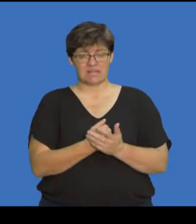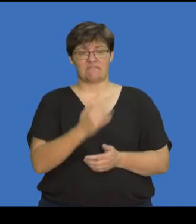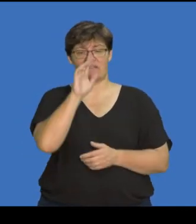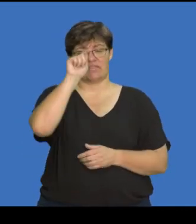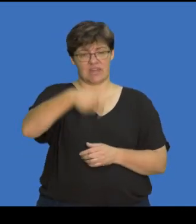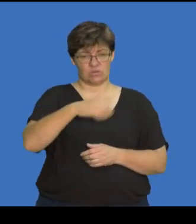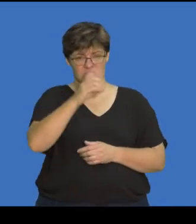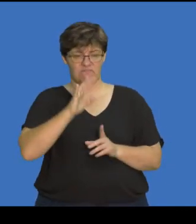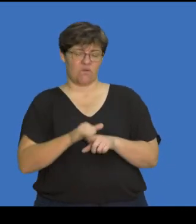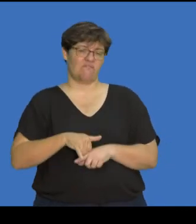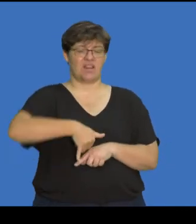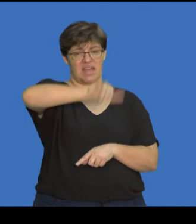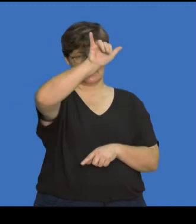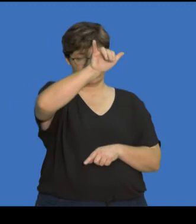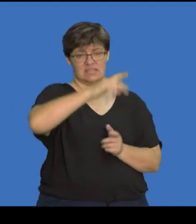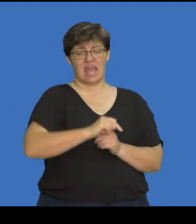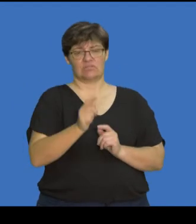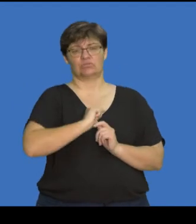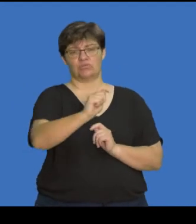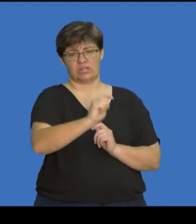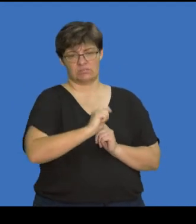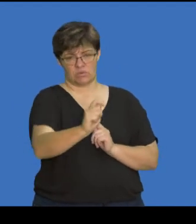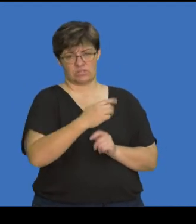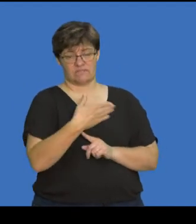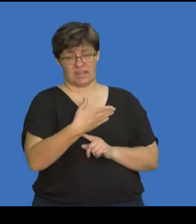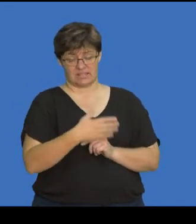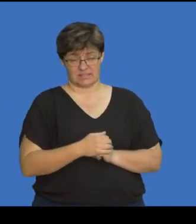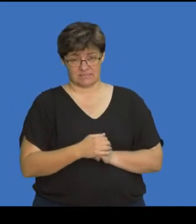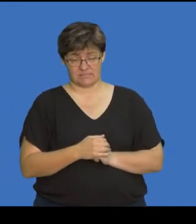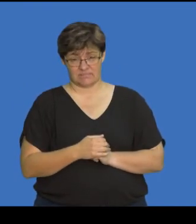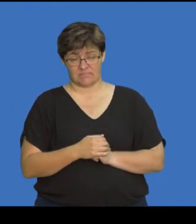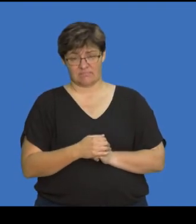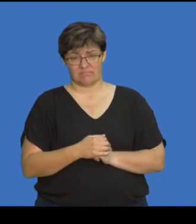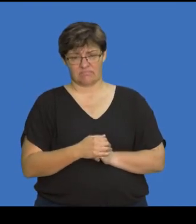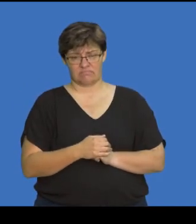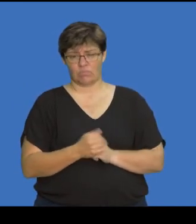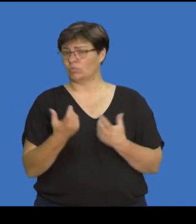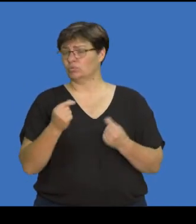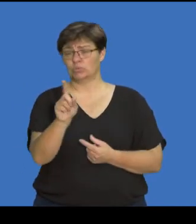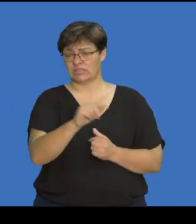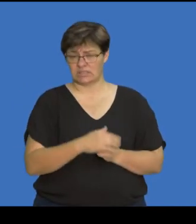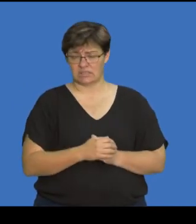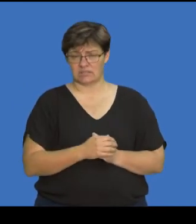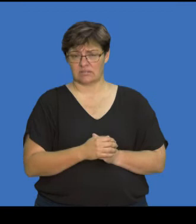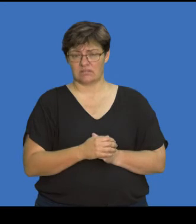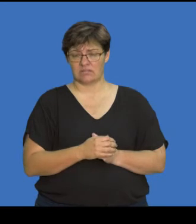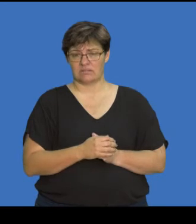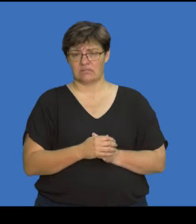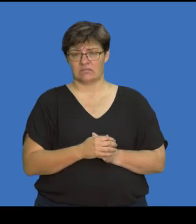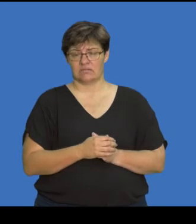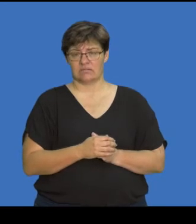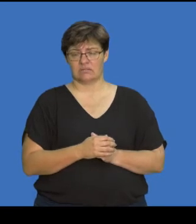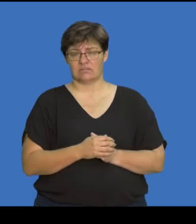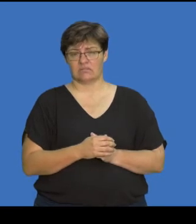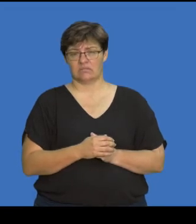his airfare and the transport of the flags. What are we supposed to do? We are supposed